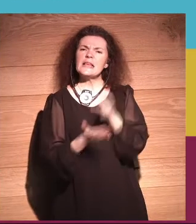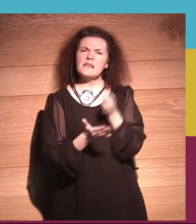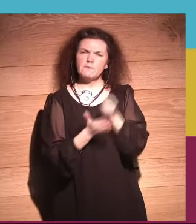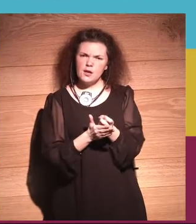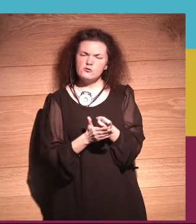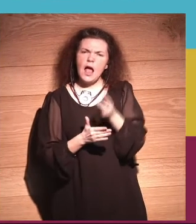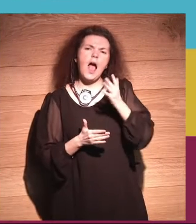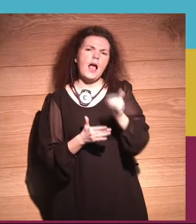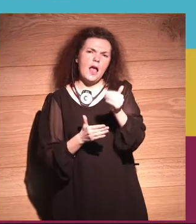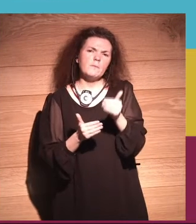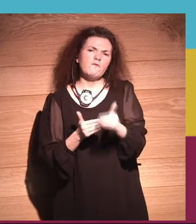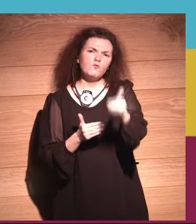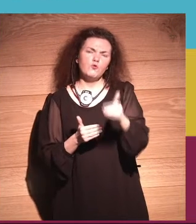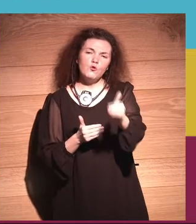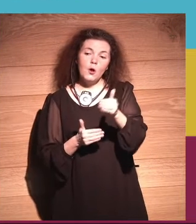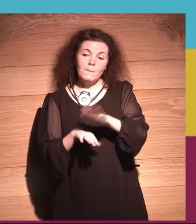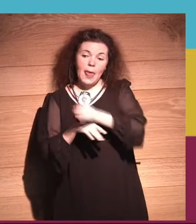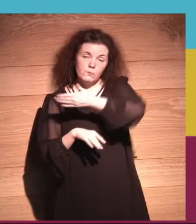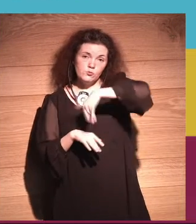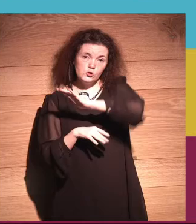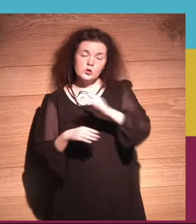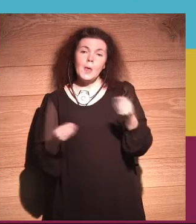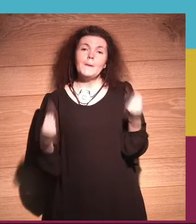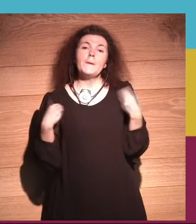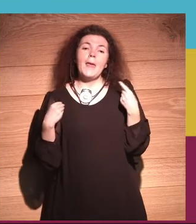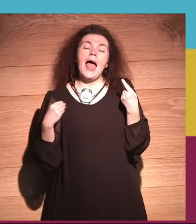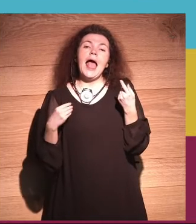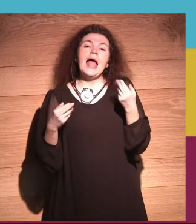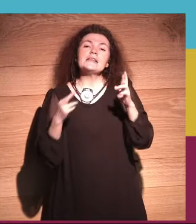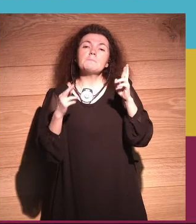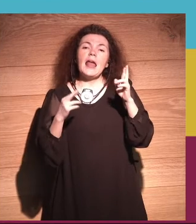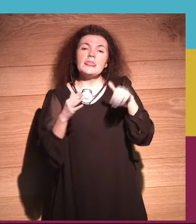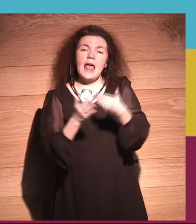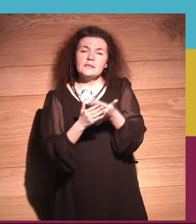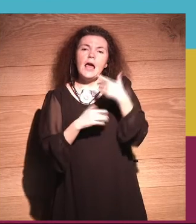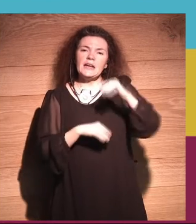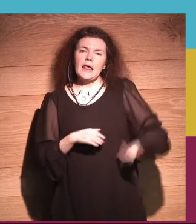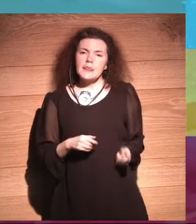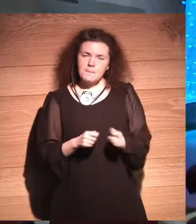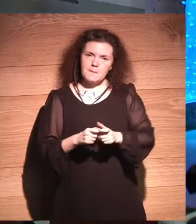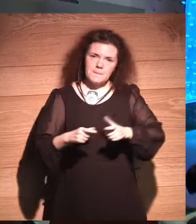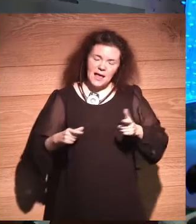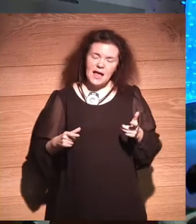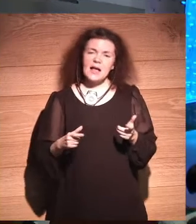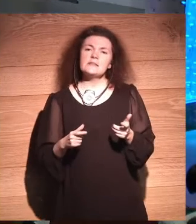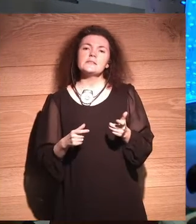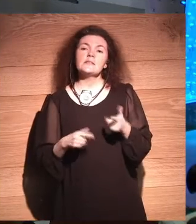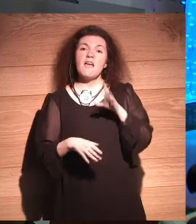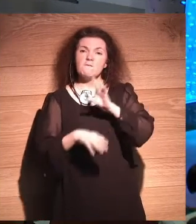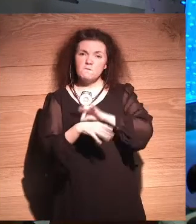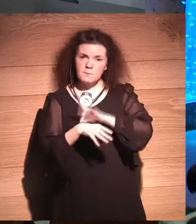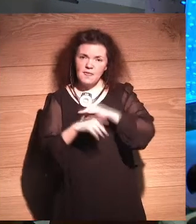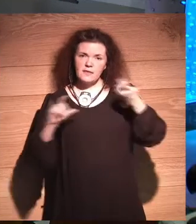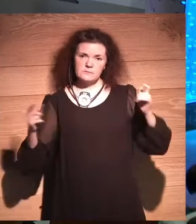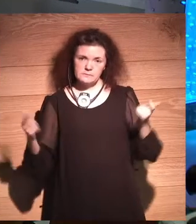many of us, life expectancy is increasing, wealth is increasing, diseases are declining, but for too